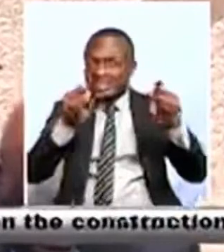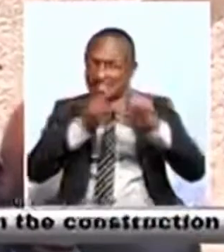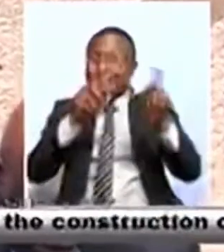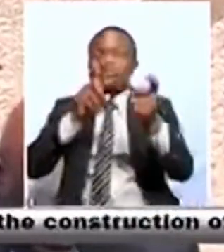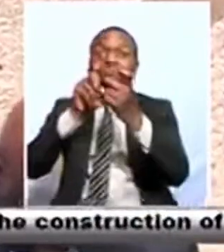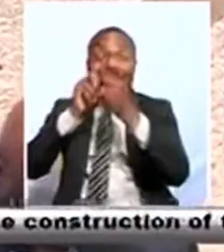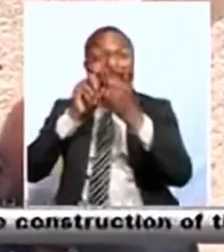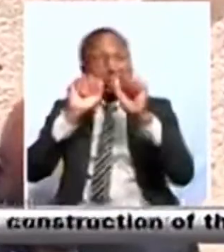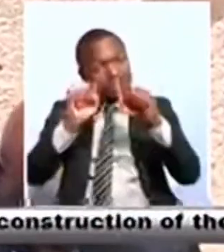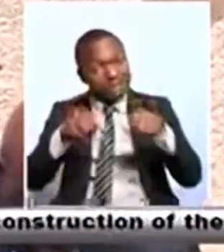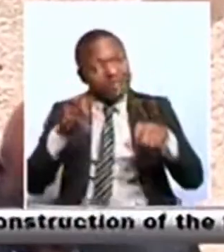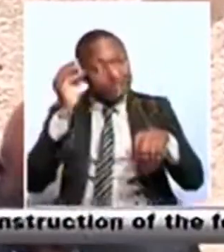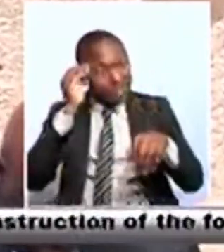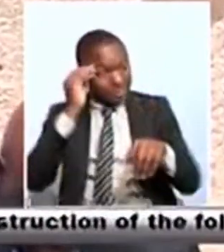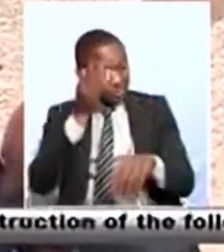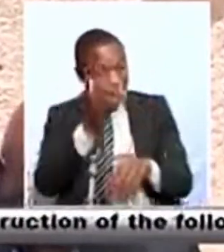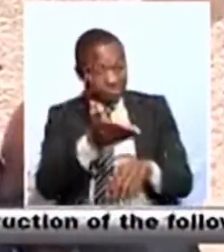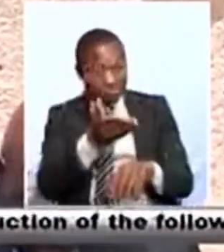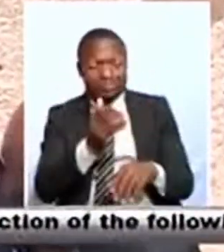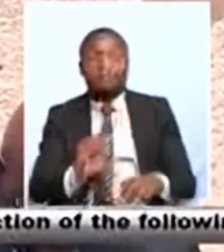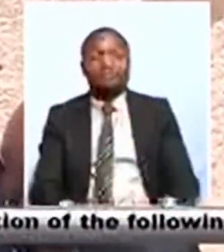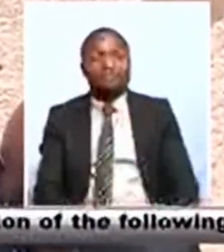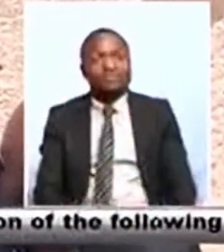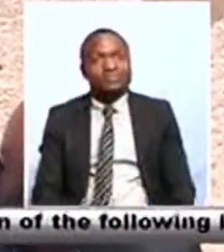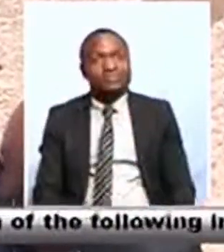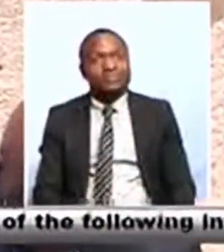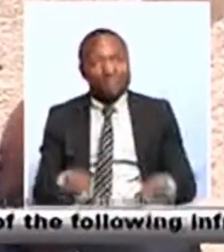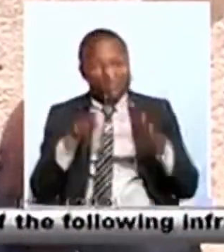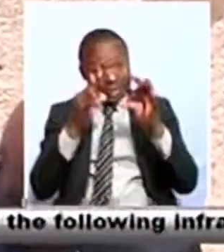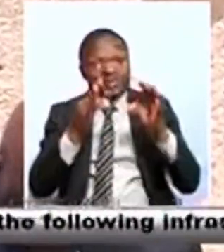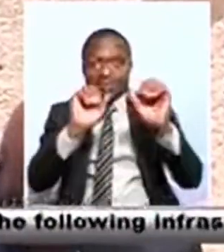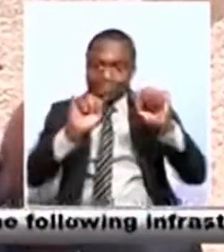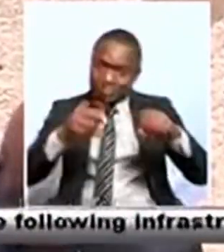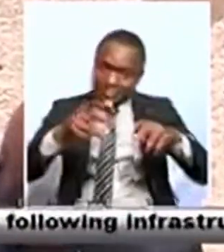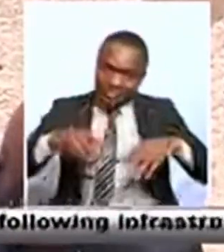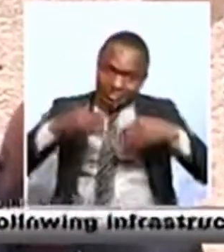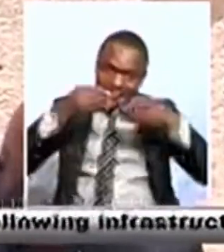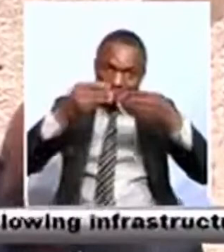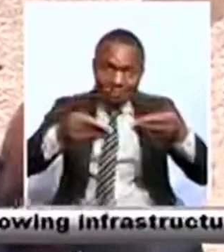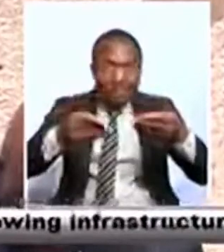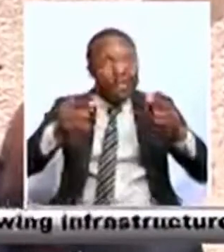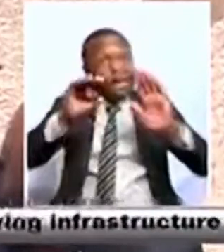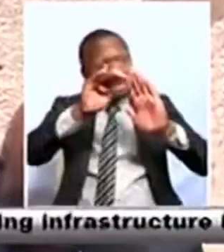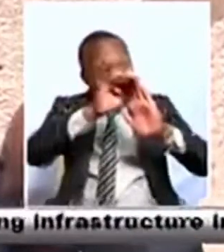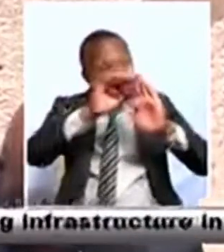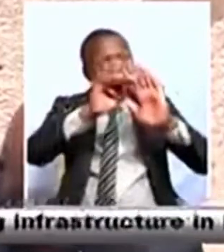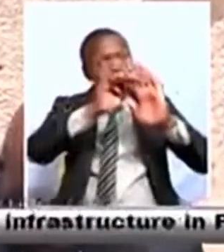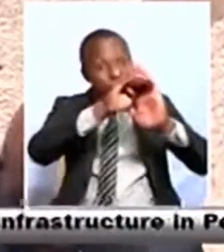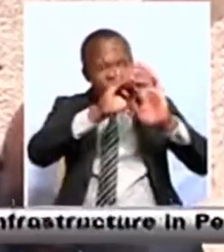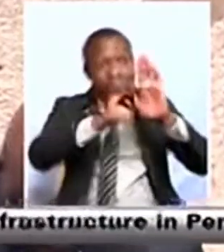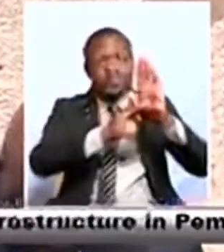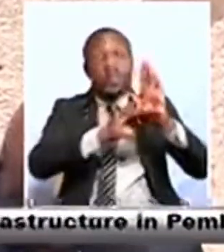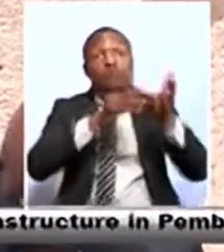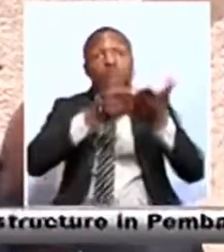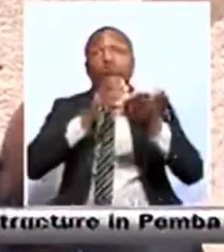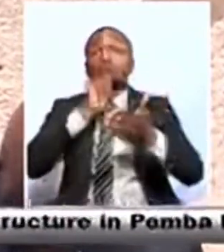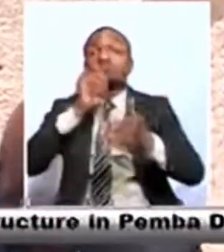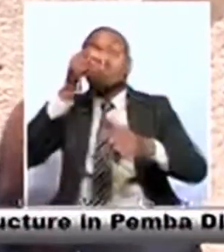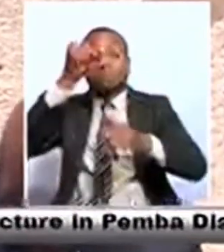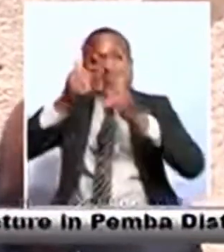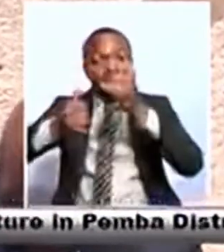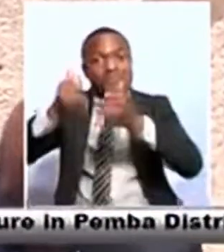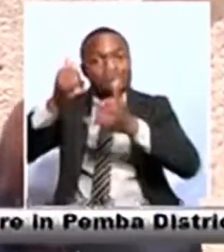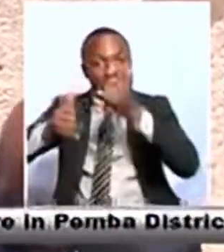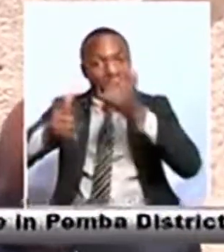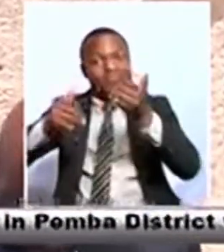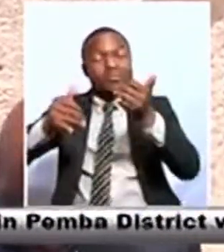from you if it's possible for you to provide a list of these incomplete administration